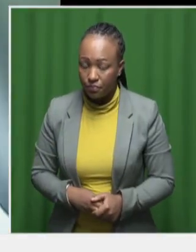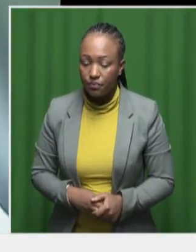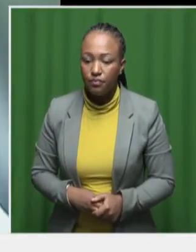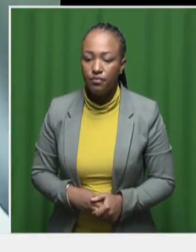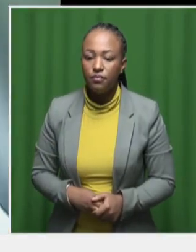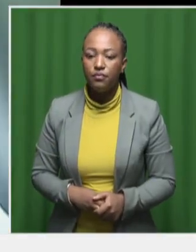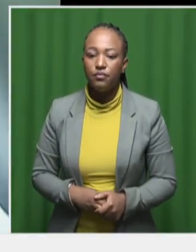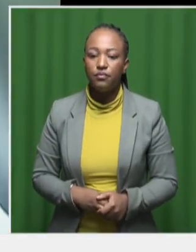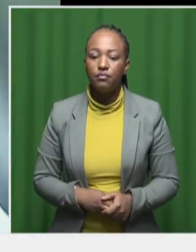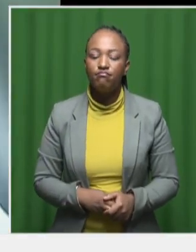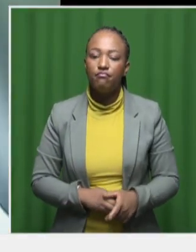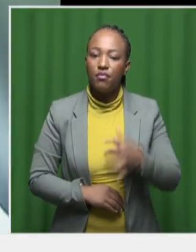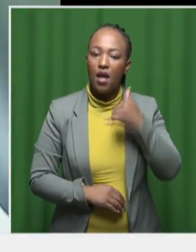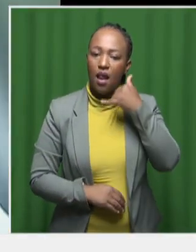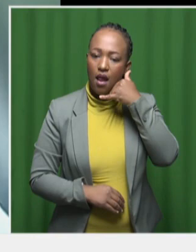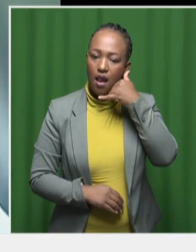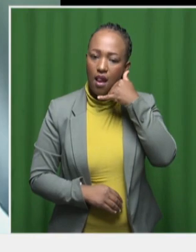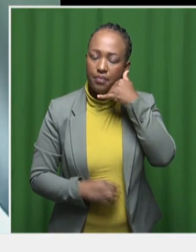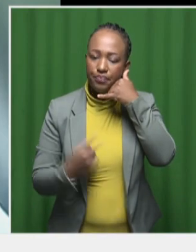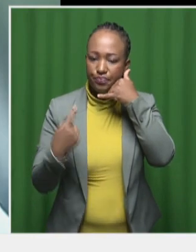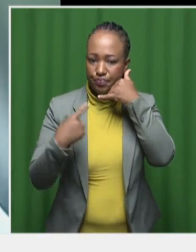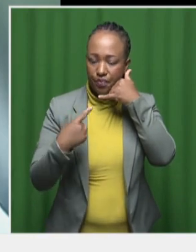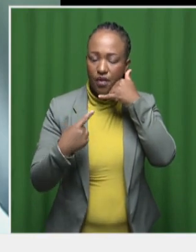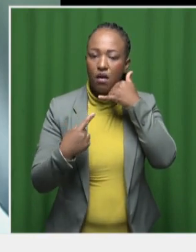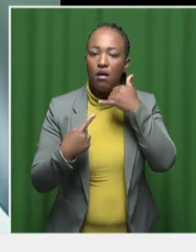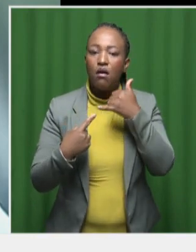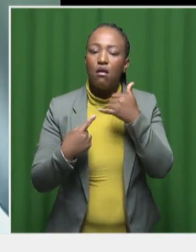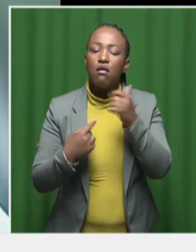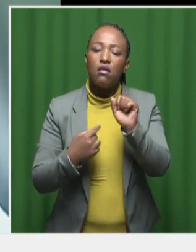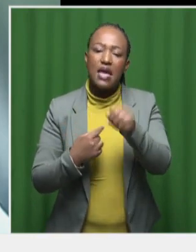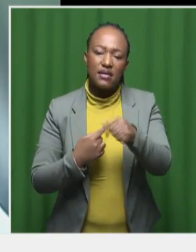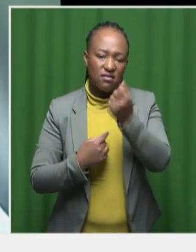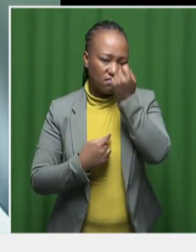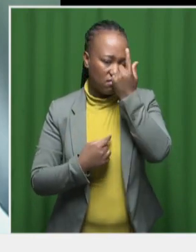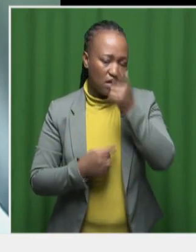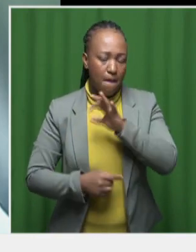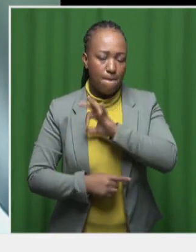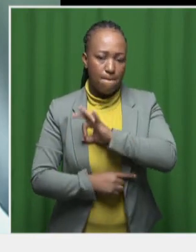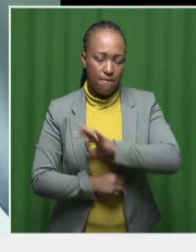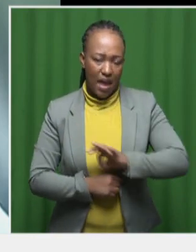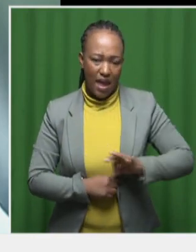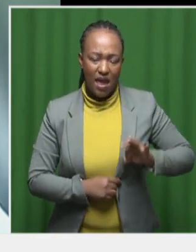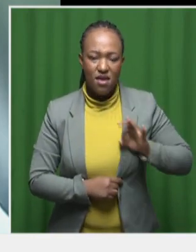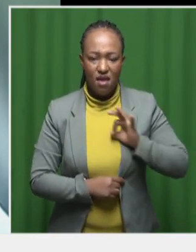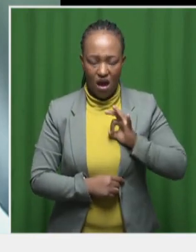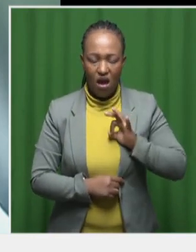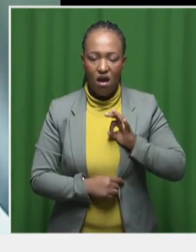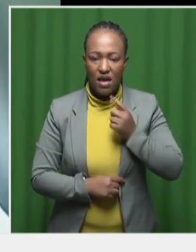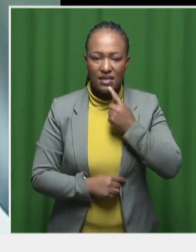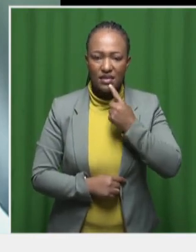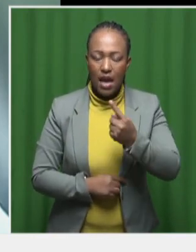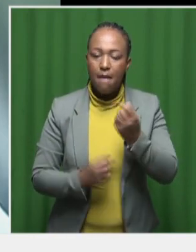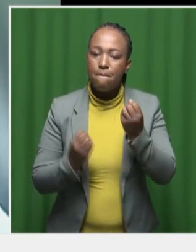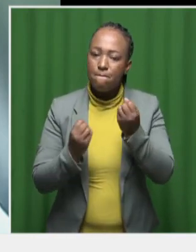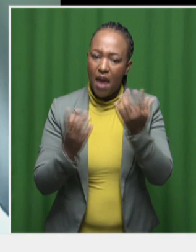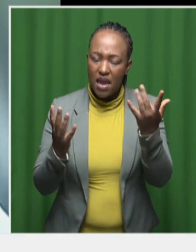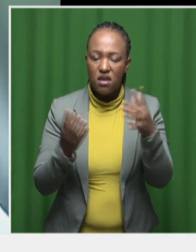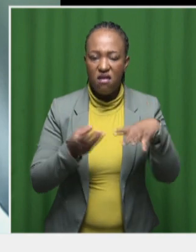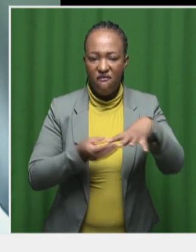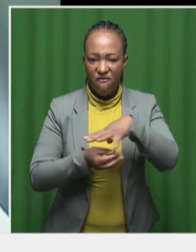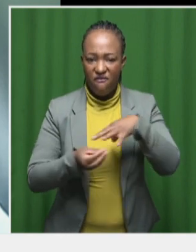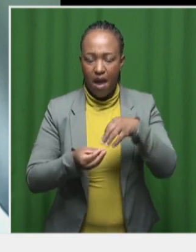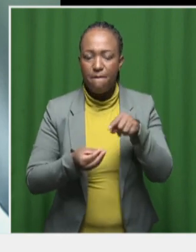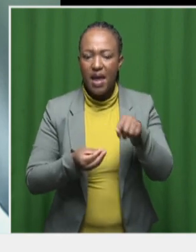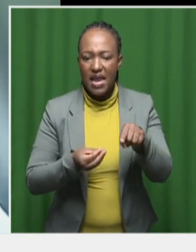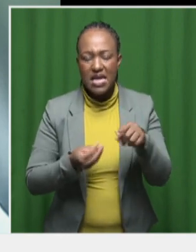Okay, I understand the mayor. I understand that there's a lot of families that were affected with the floods last year. And I understand